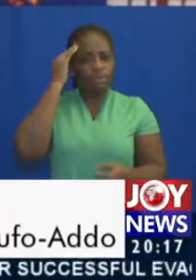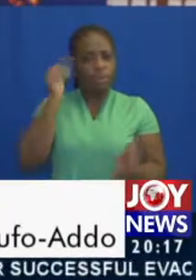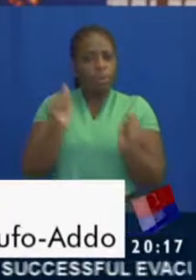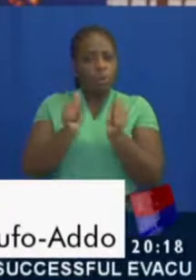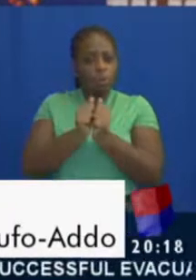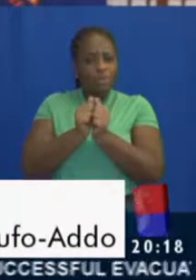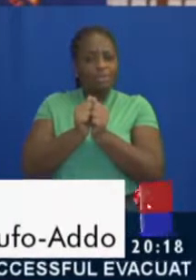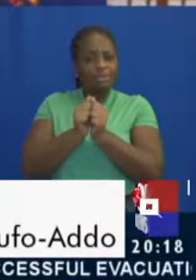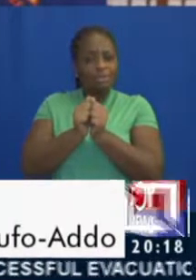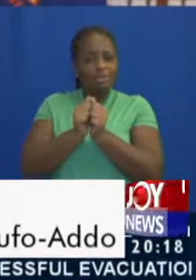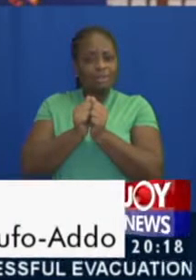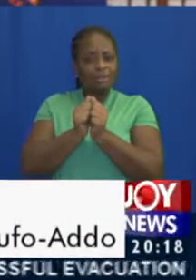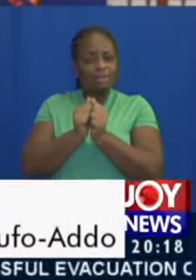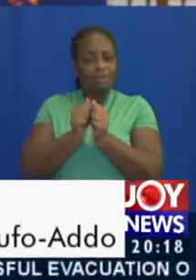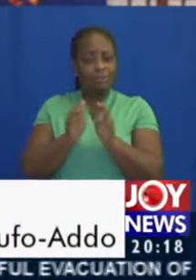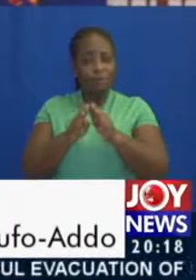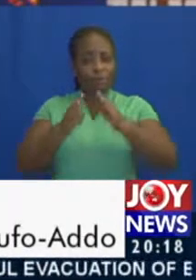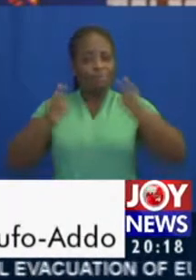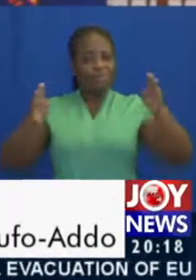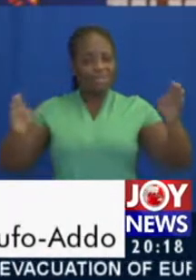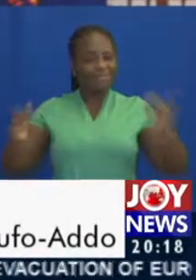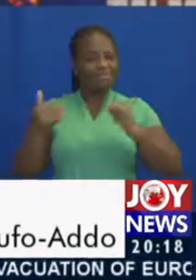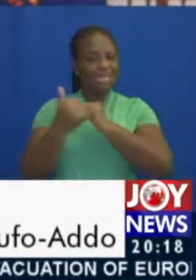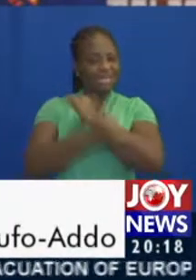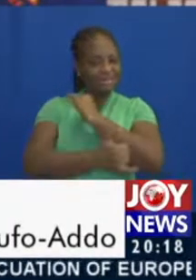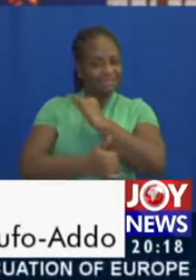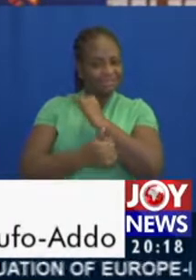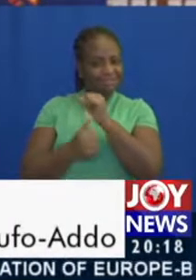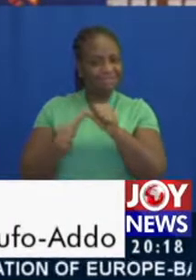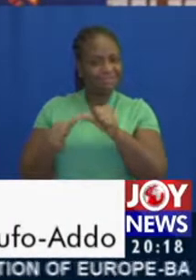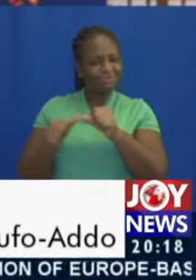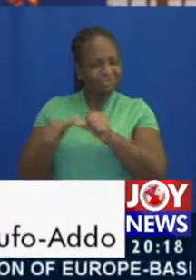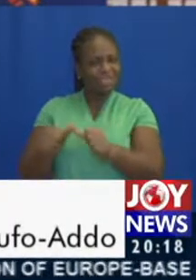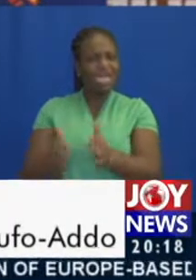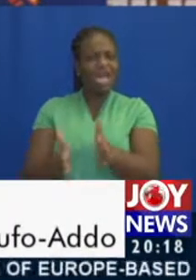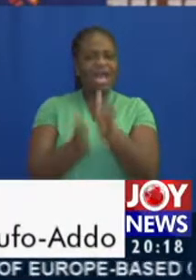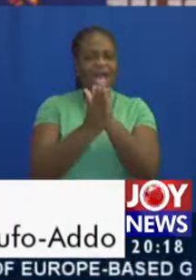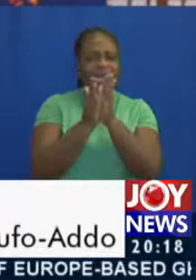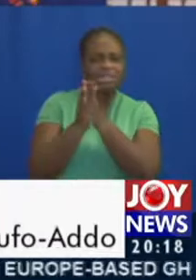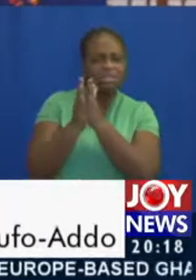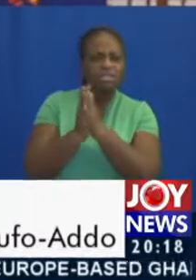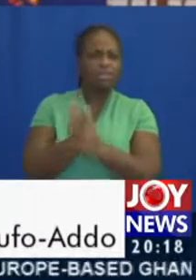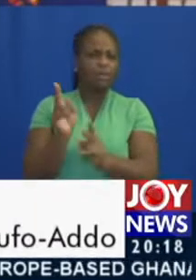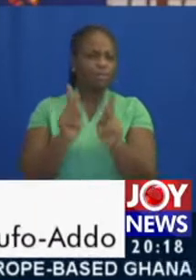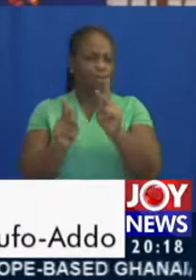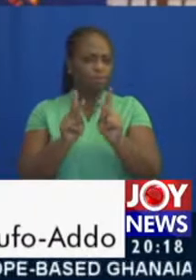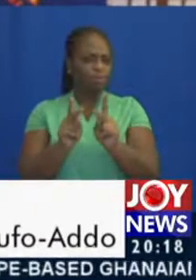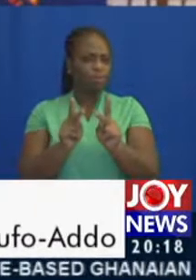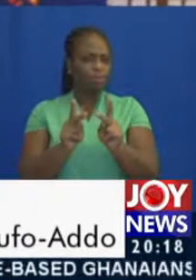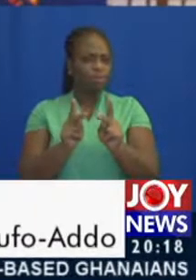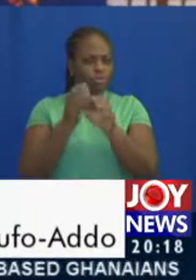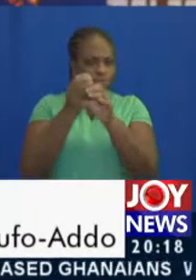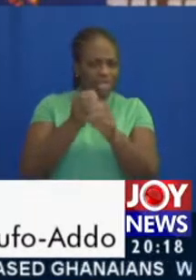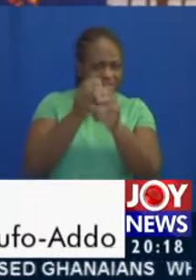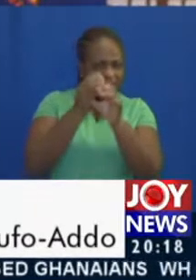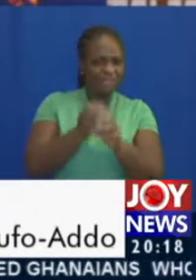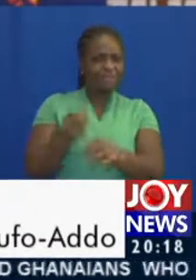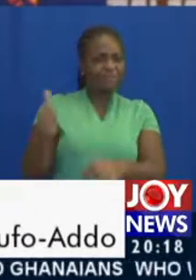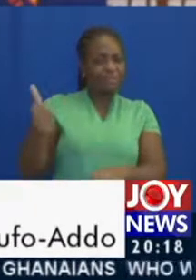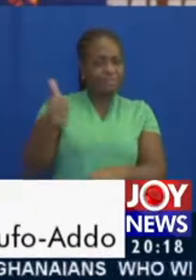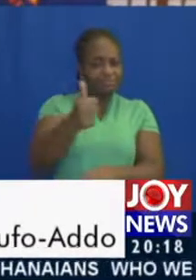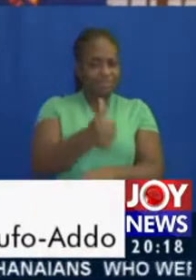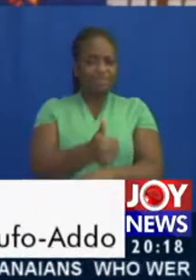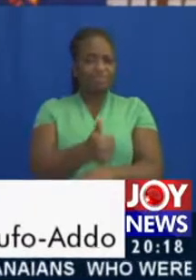country continues to put an obligation and responsibility on each one of us to remain